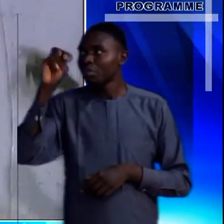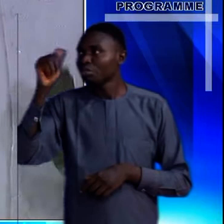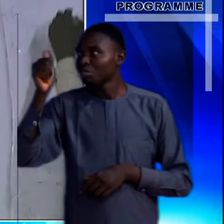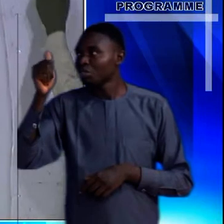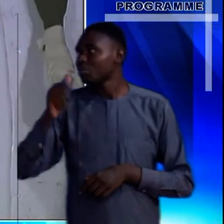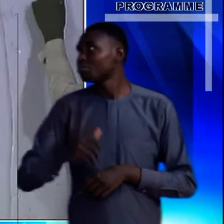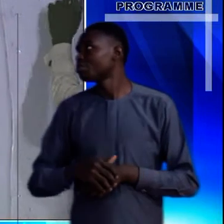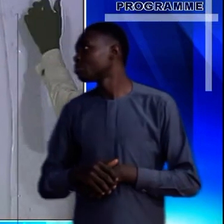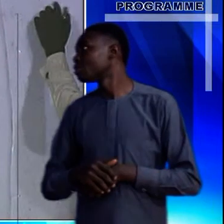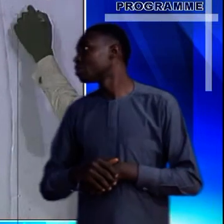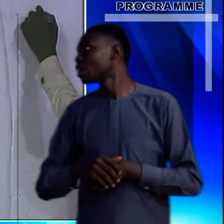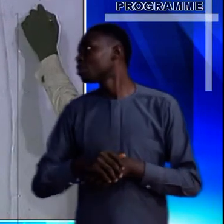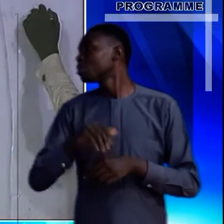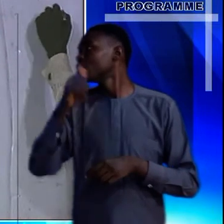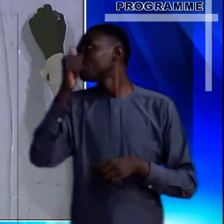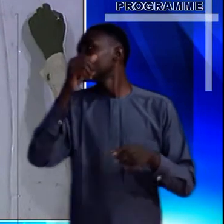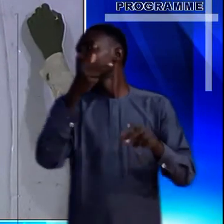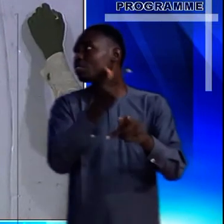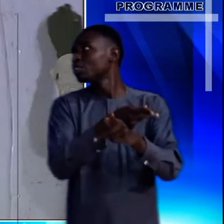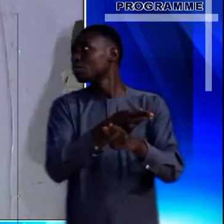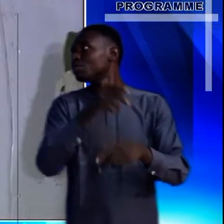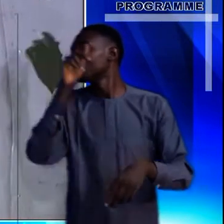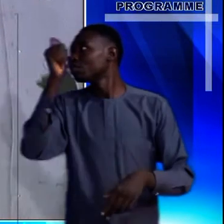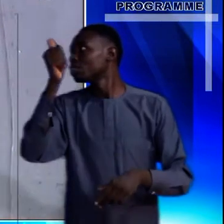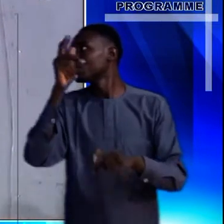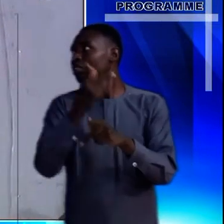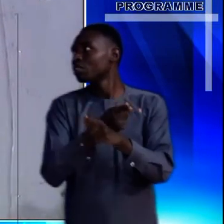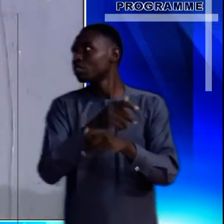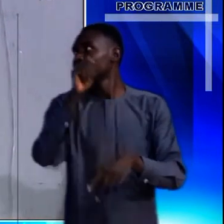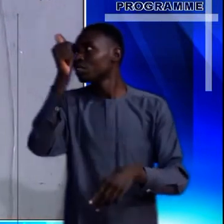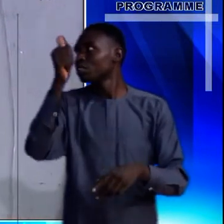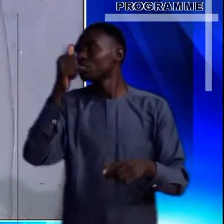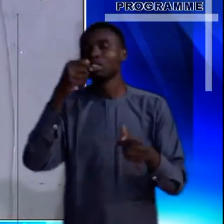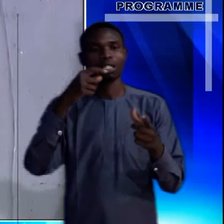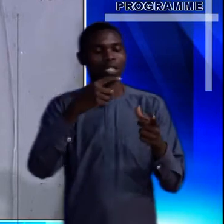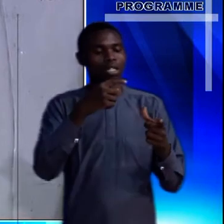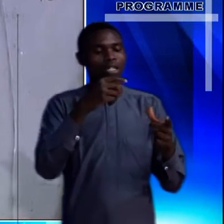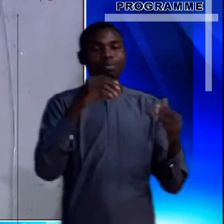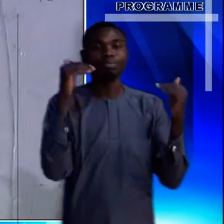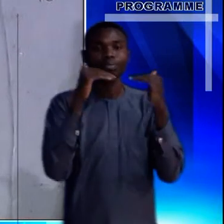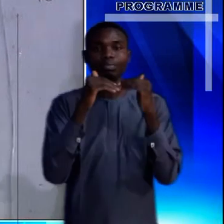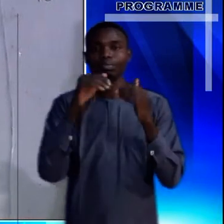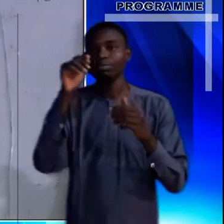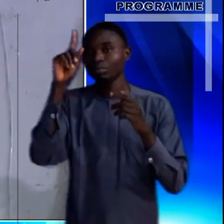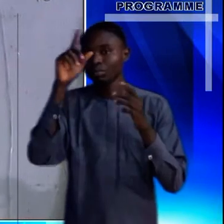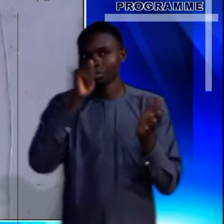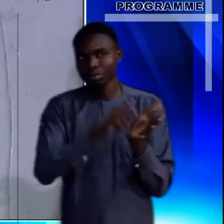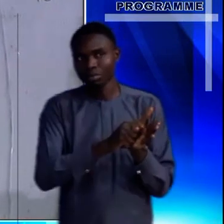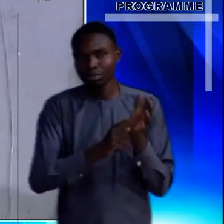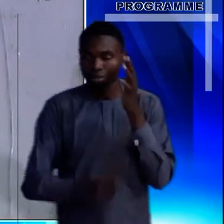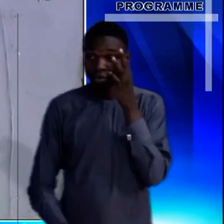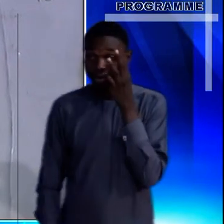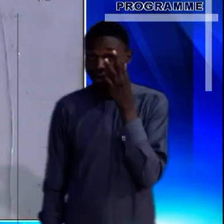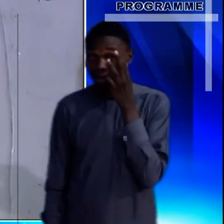10 times 10 times 10 will give us 1,000. 10 times 10, 100. 100